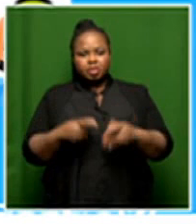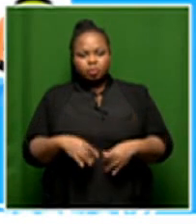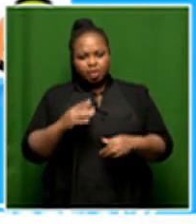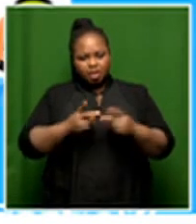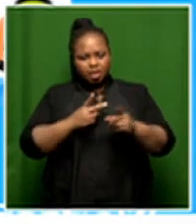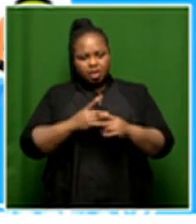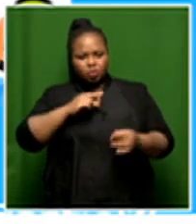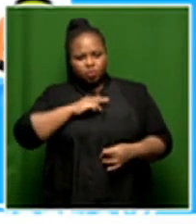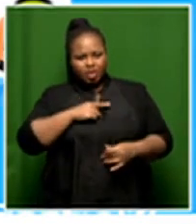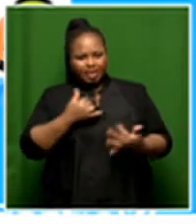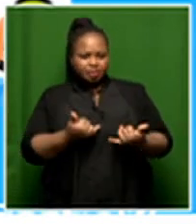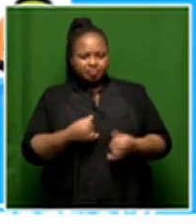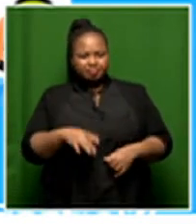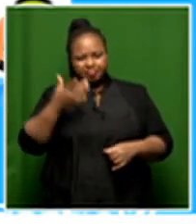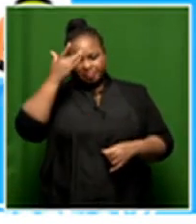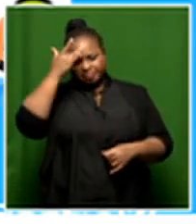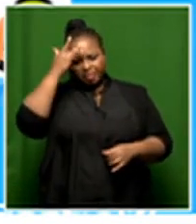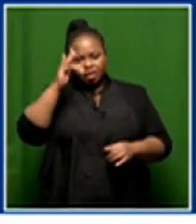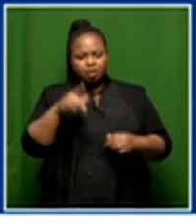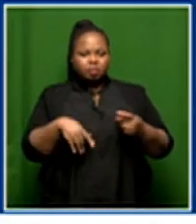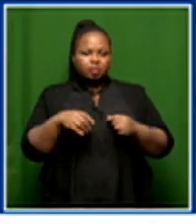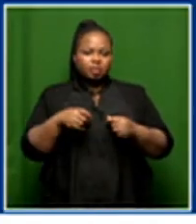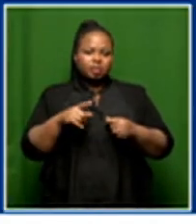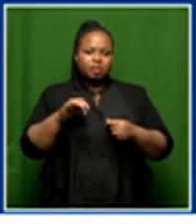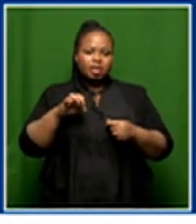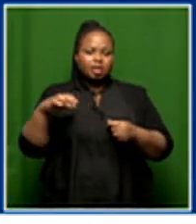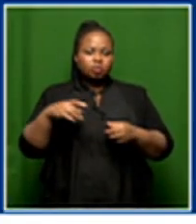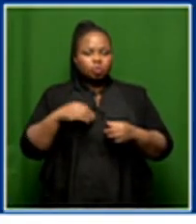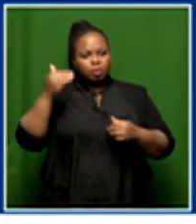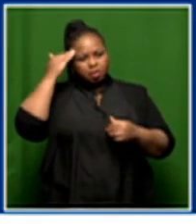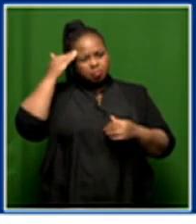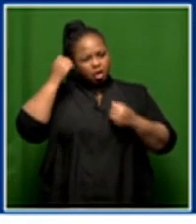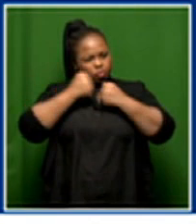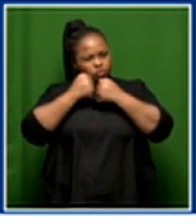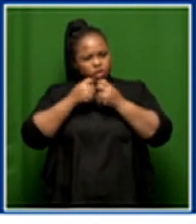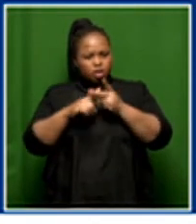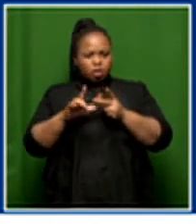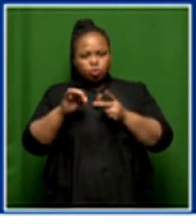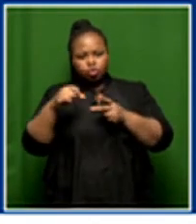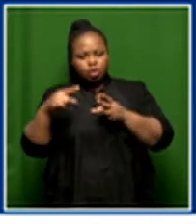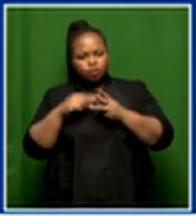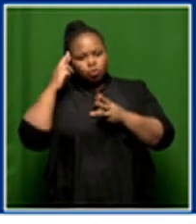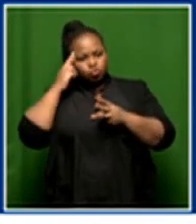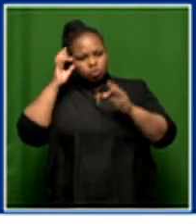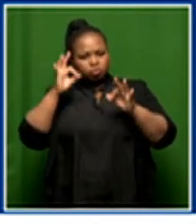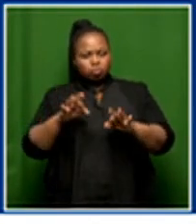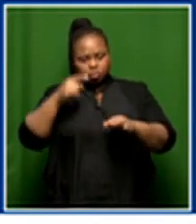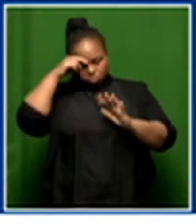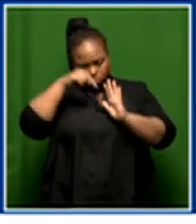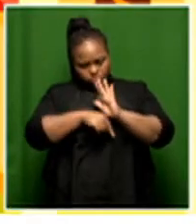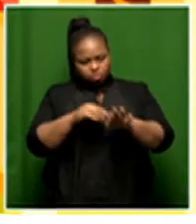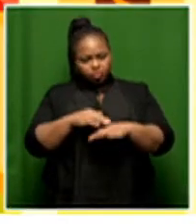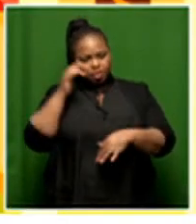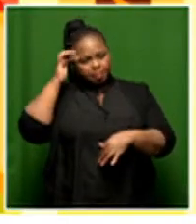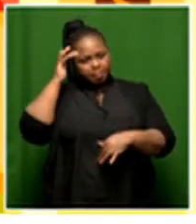Smartick also includes a series of brain games focused on developing memory focus, logic, reasoning, and critical thinking